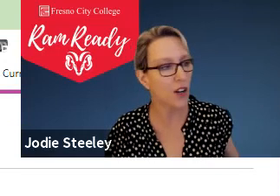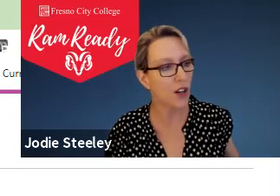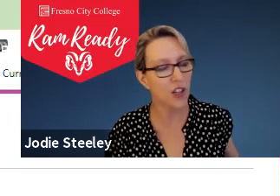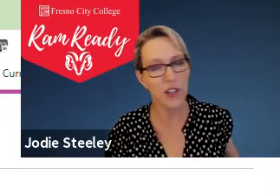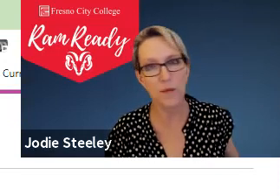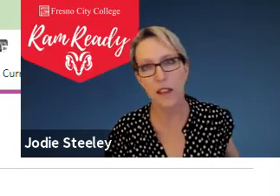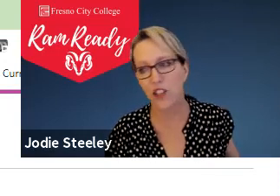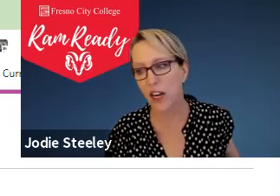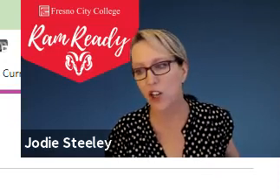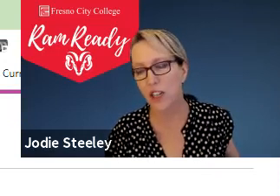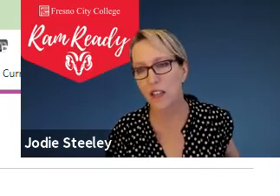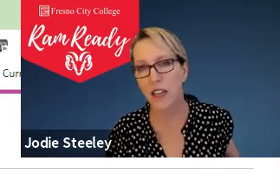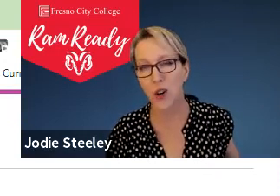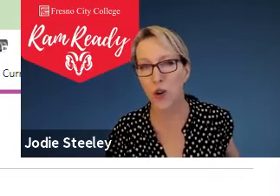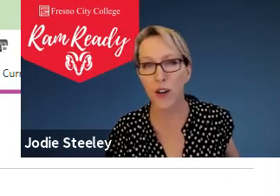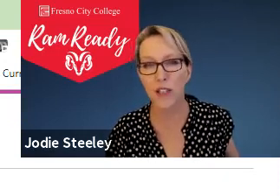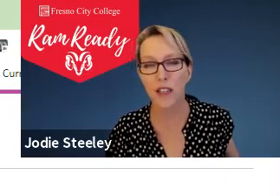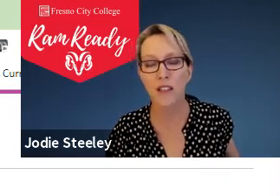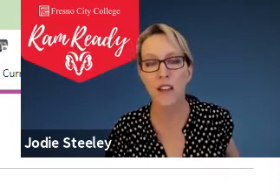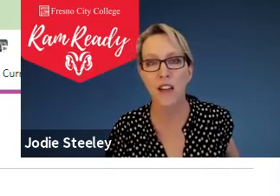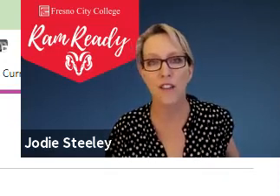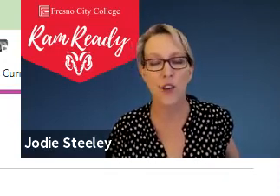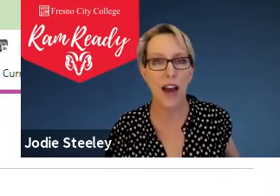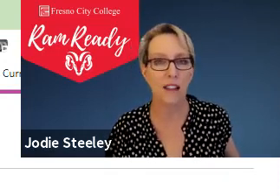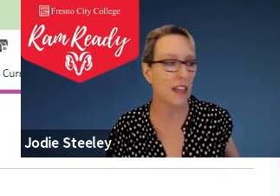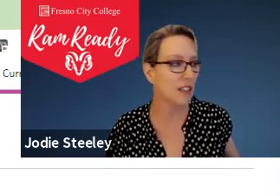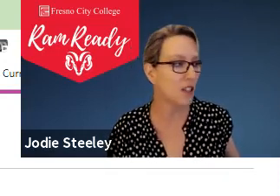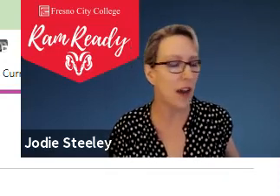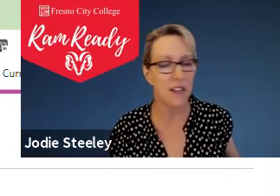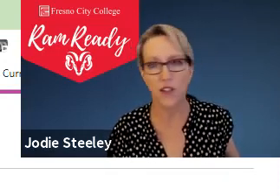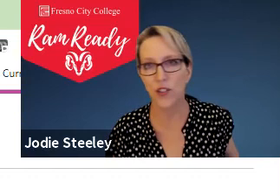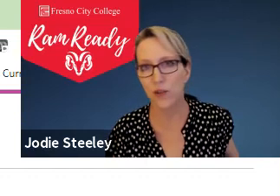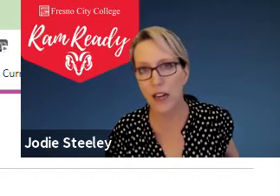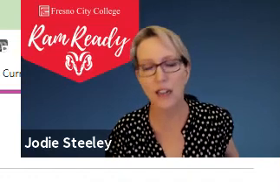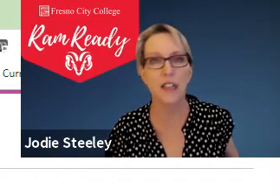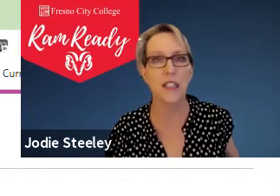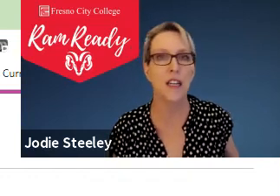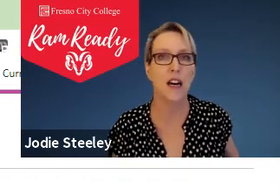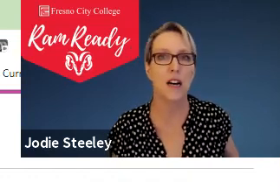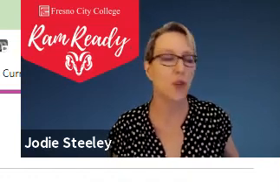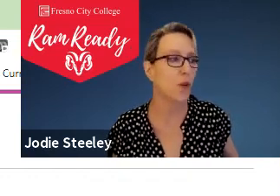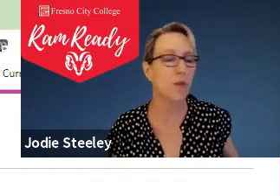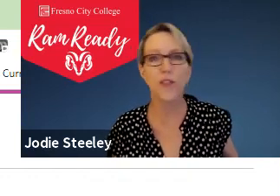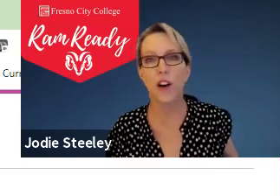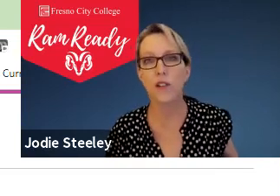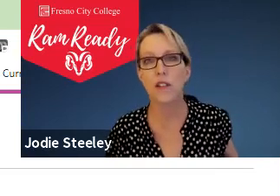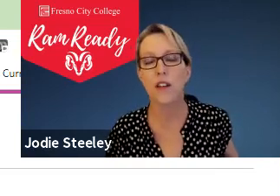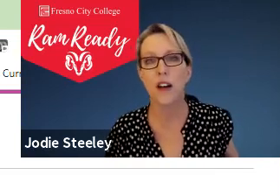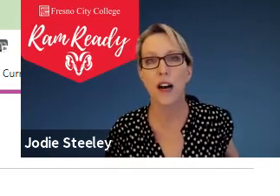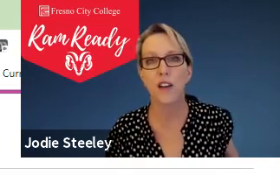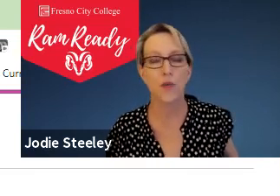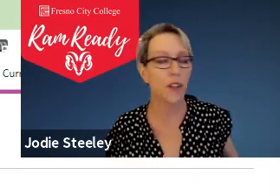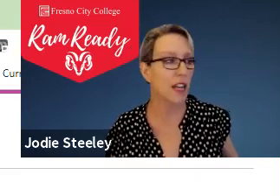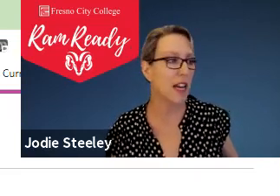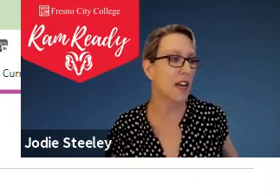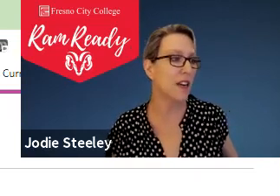want to encourage you to make the changes in your courses. If you had links to Quest or student readiness, to remove those.